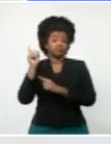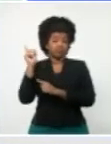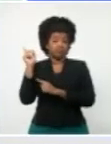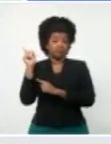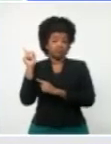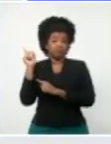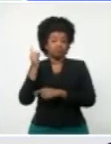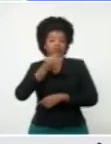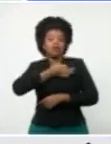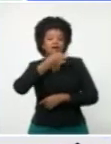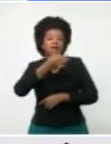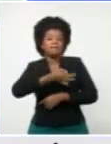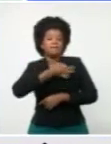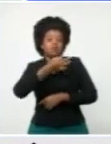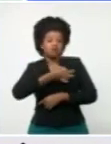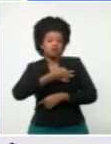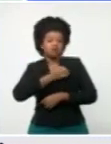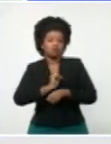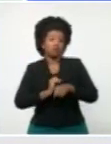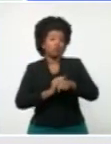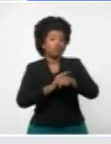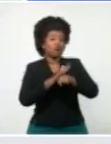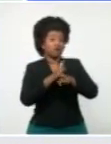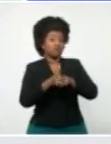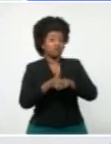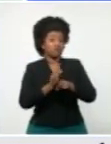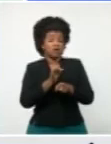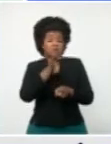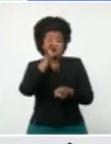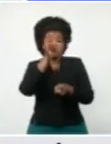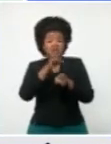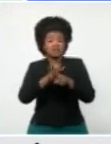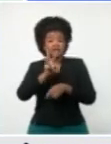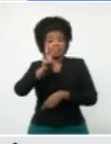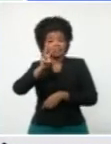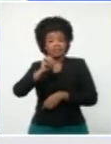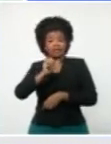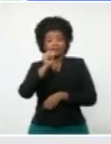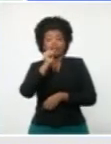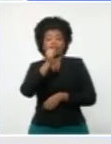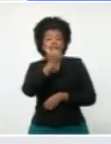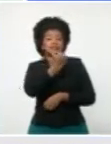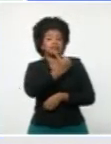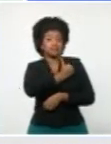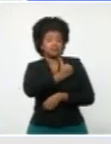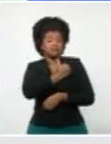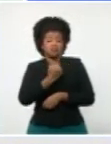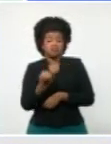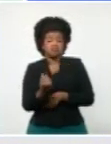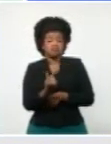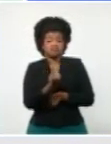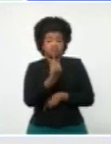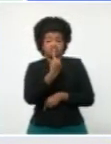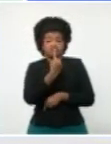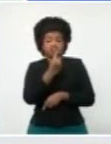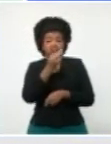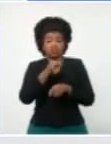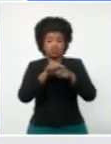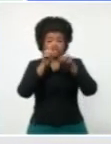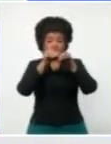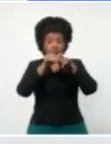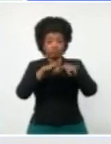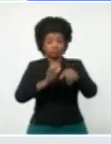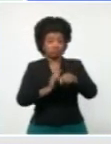December 30th. Is the first date that appears there until the cut